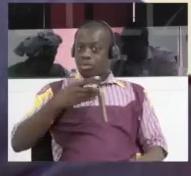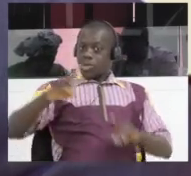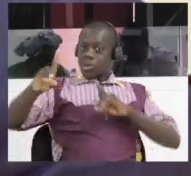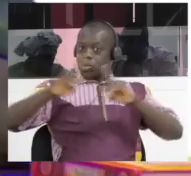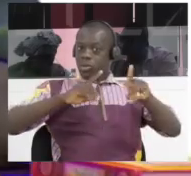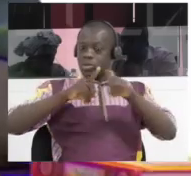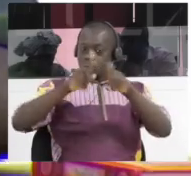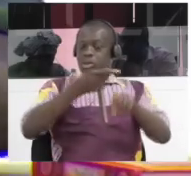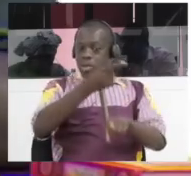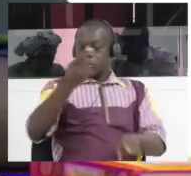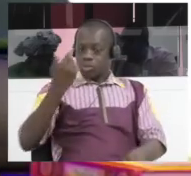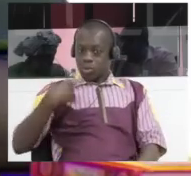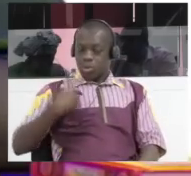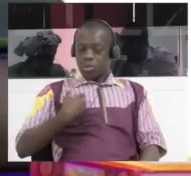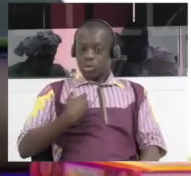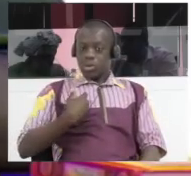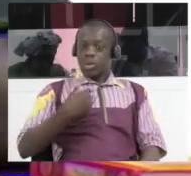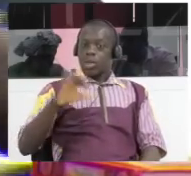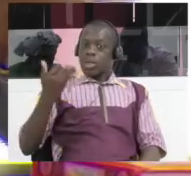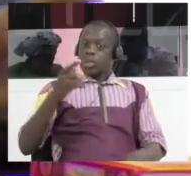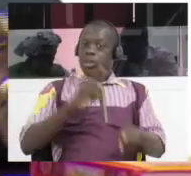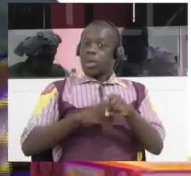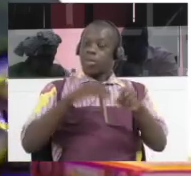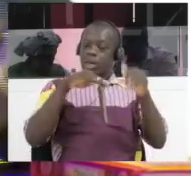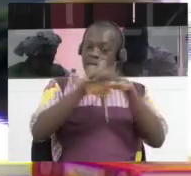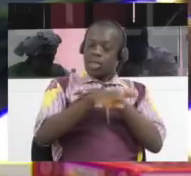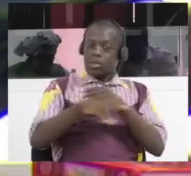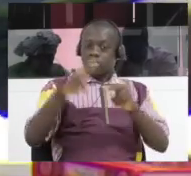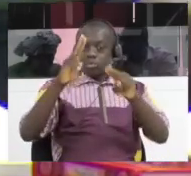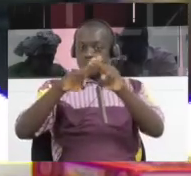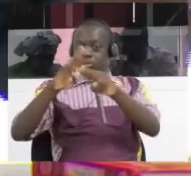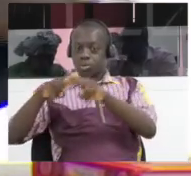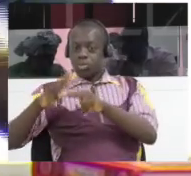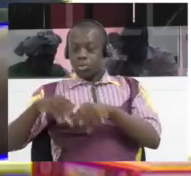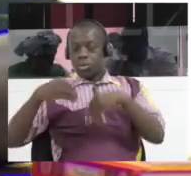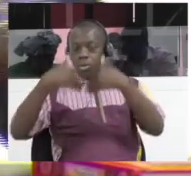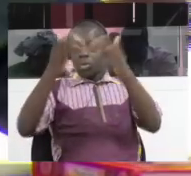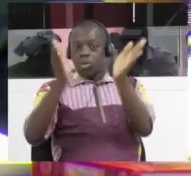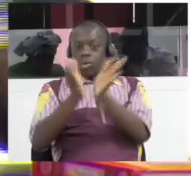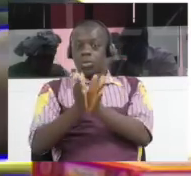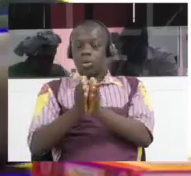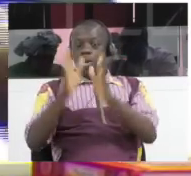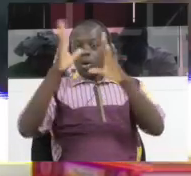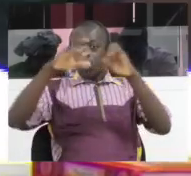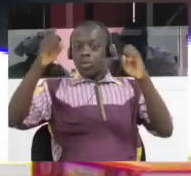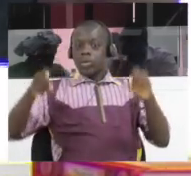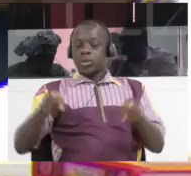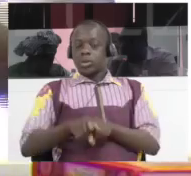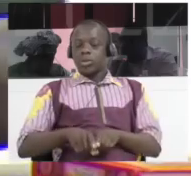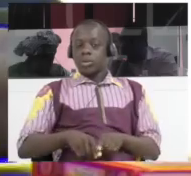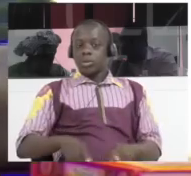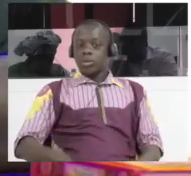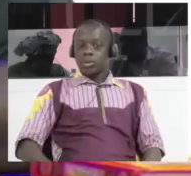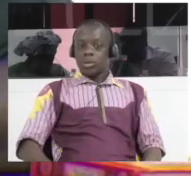didn't you? Yes, as we entered there and then we sat, and then a group of officers and other ranks started to